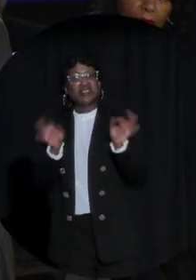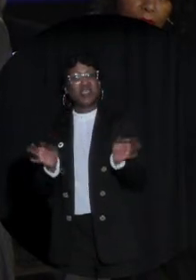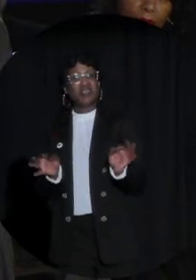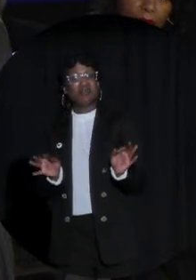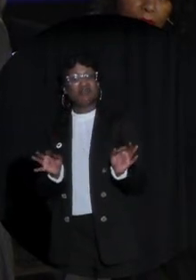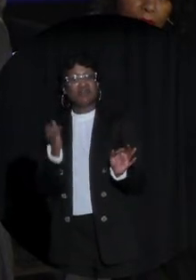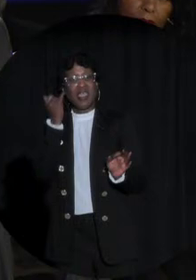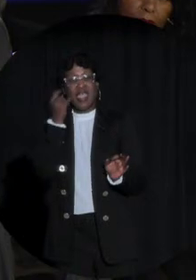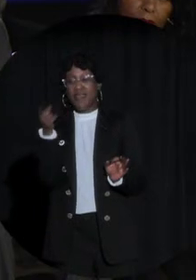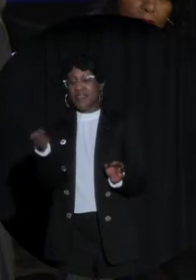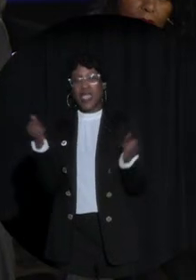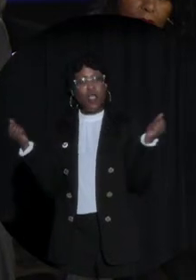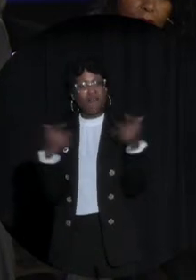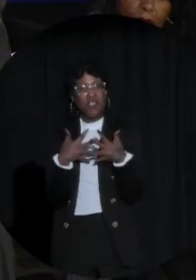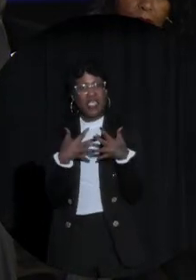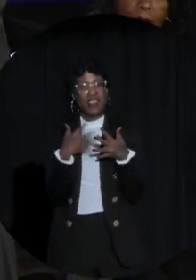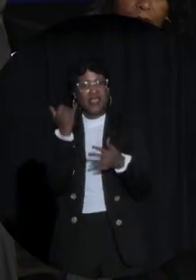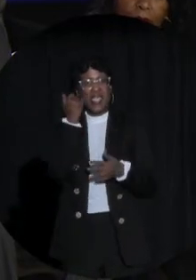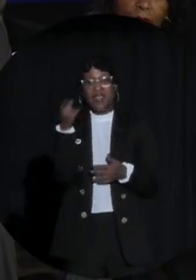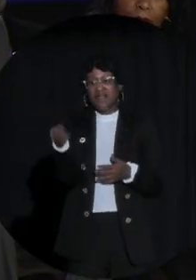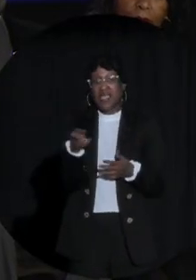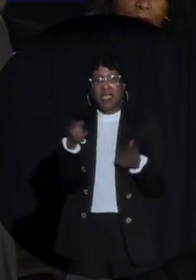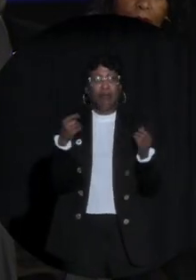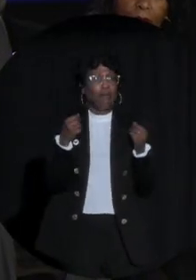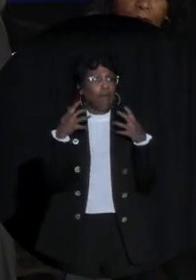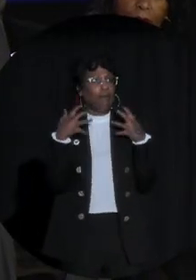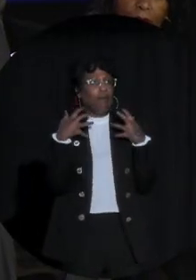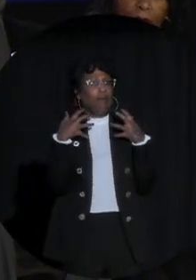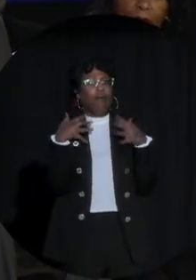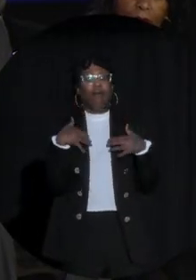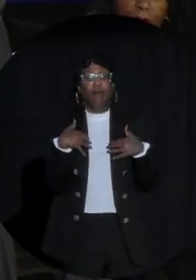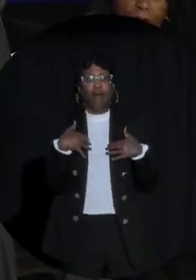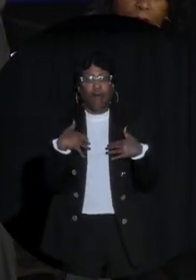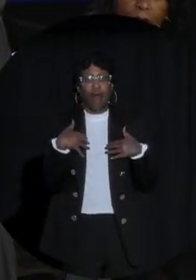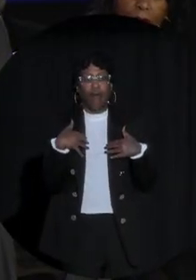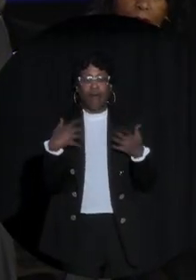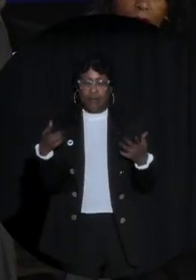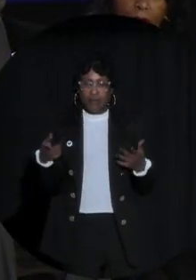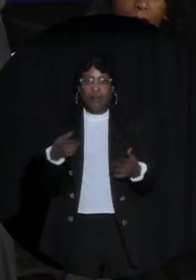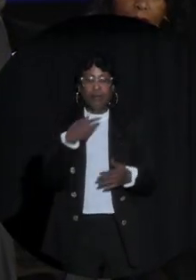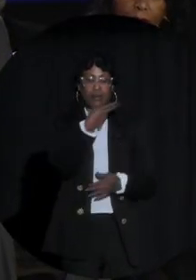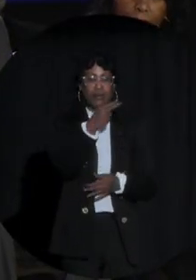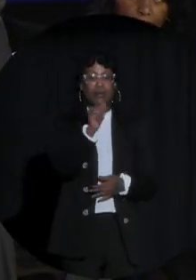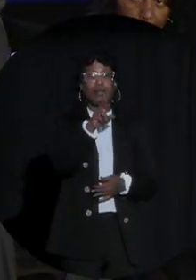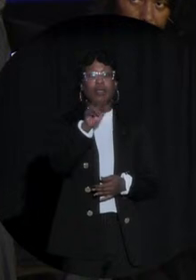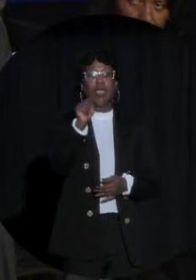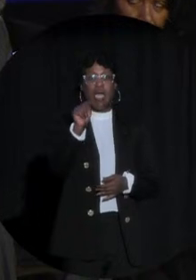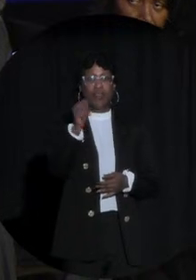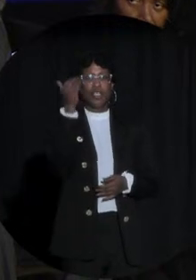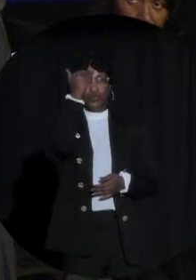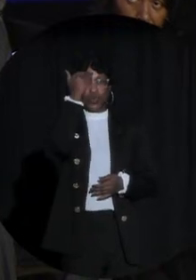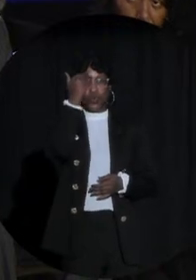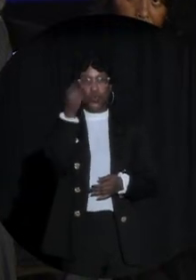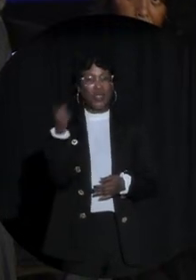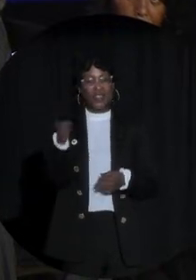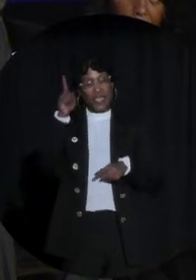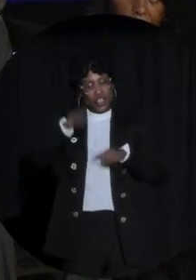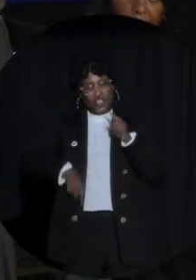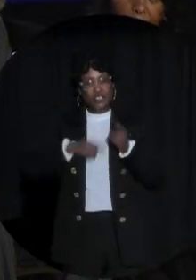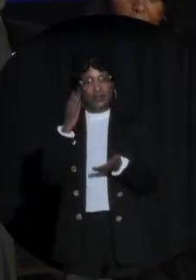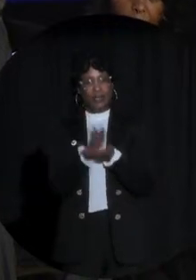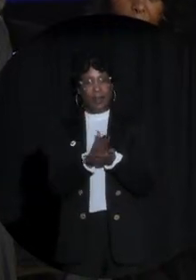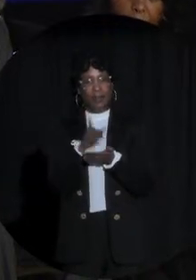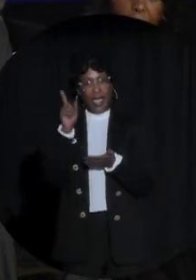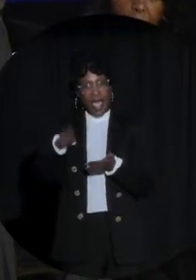or afraid to continue? Harriet knew they couldn't stop. Prince Georgians, this is our